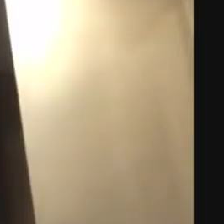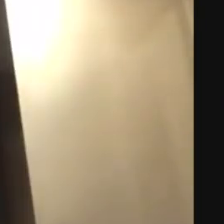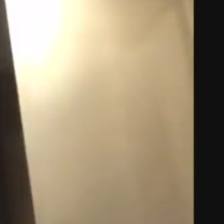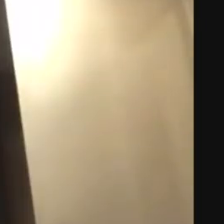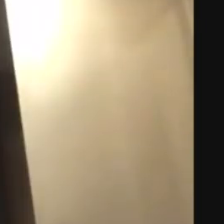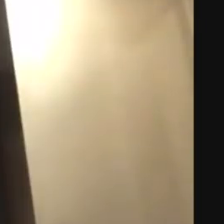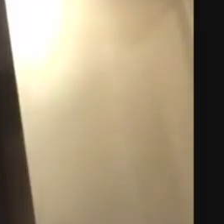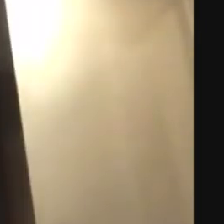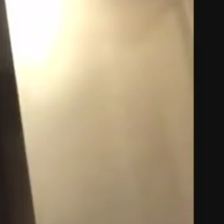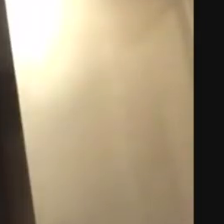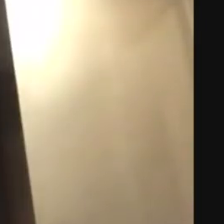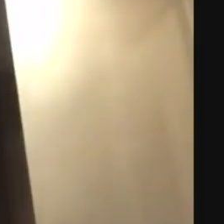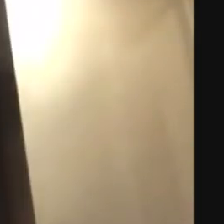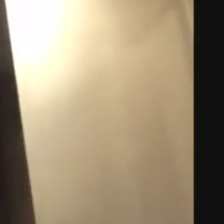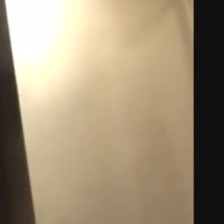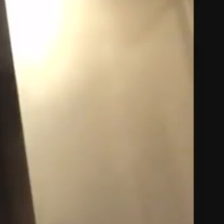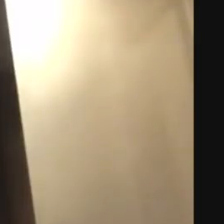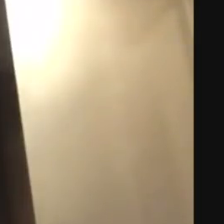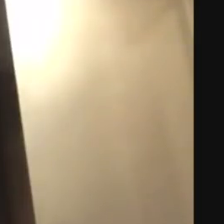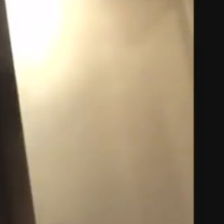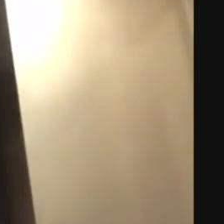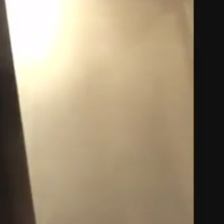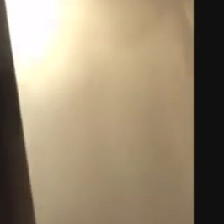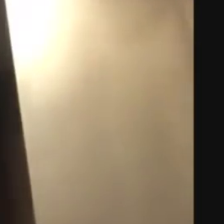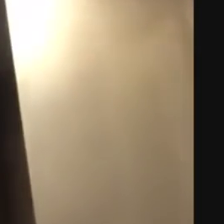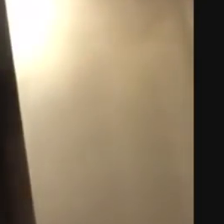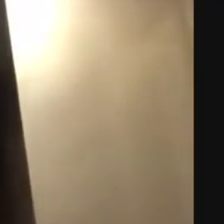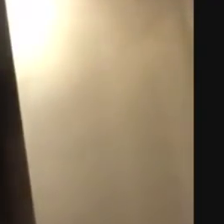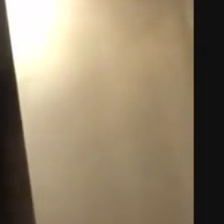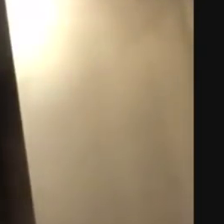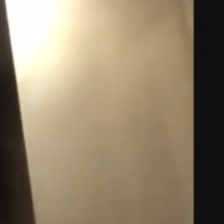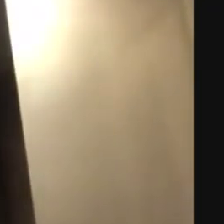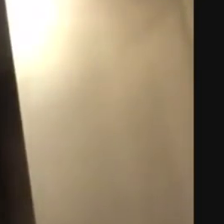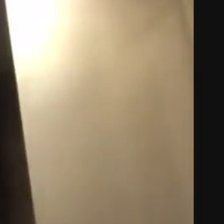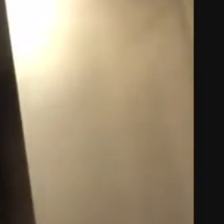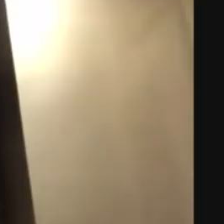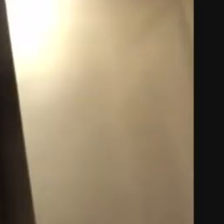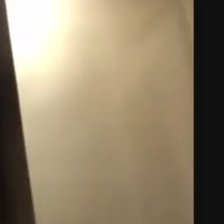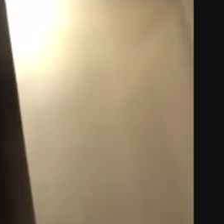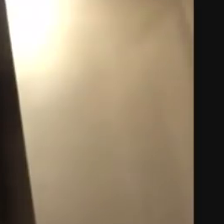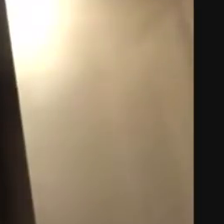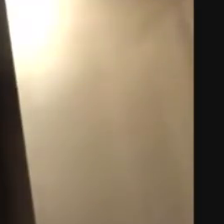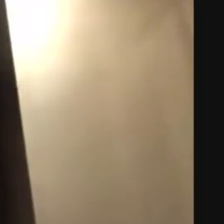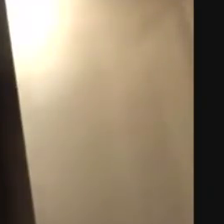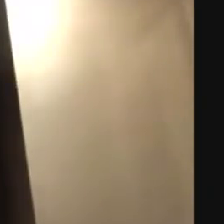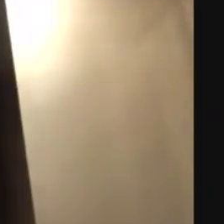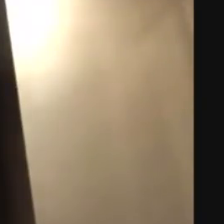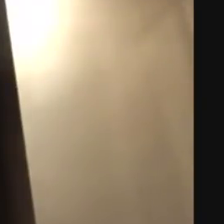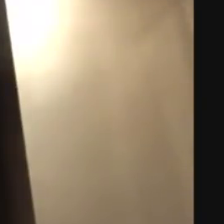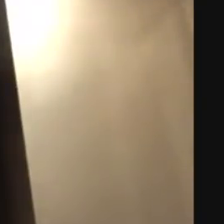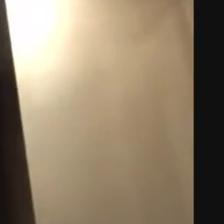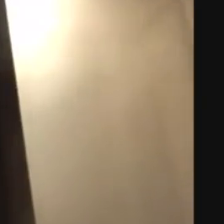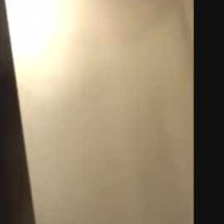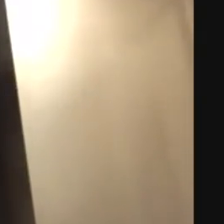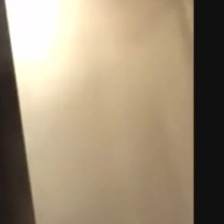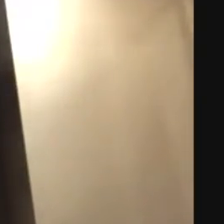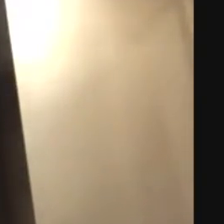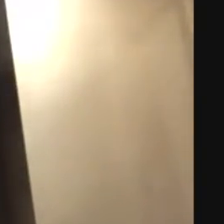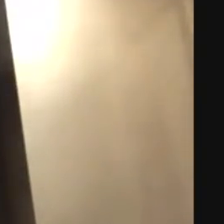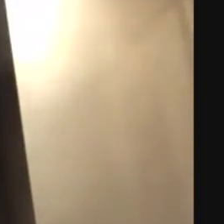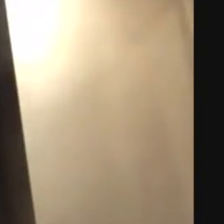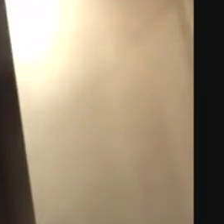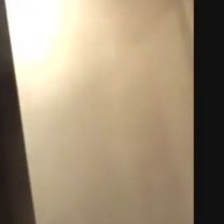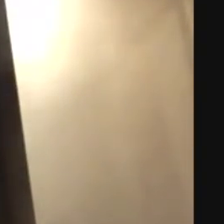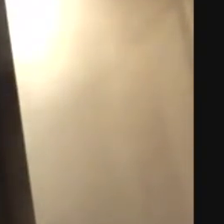And now, as we think about what's in our playbook, what are the critical elements in our playbook as